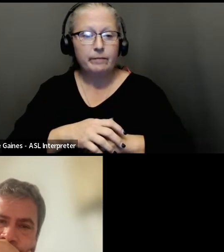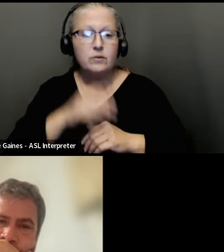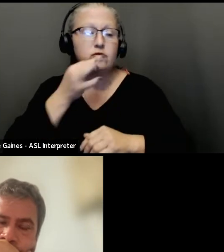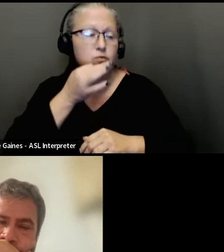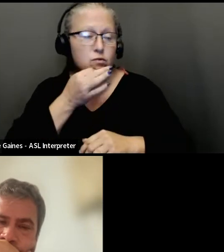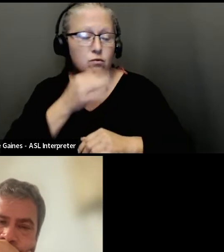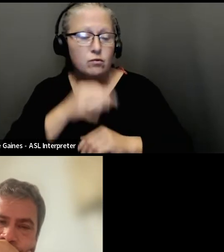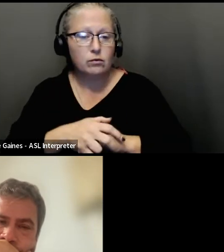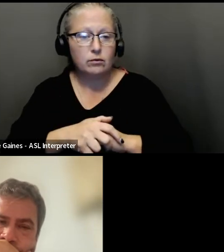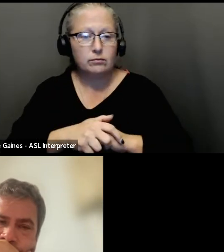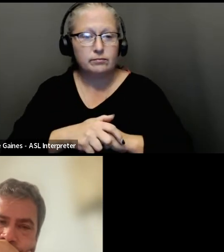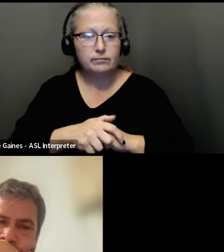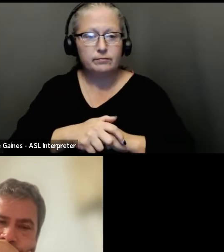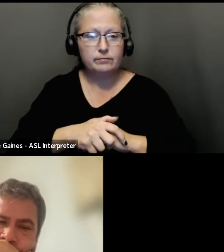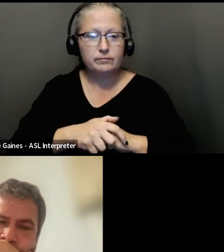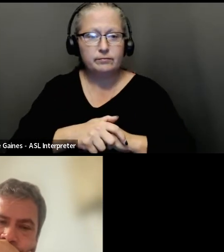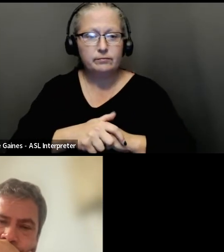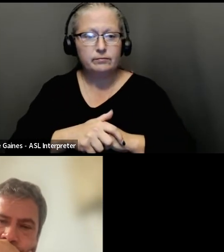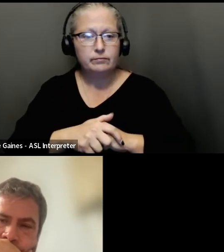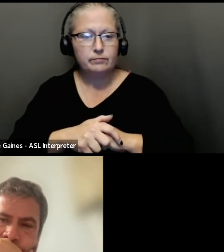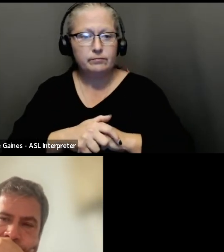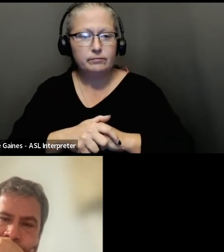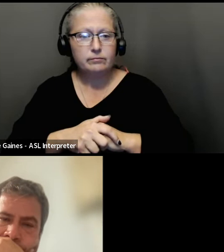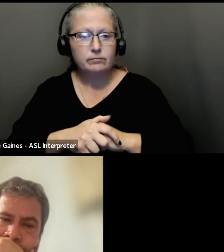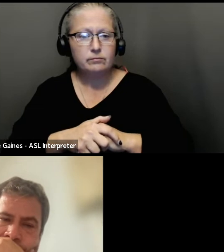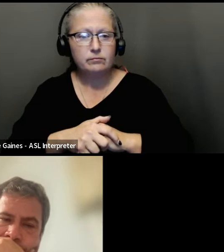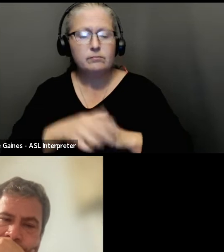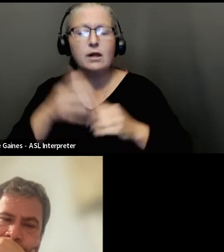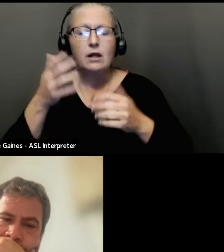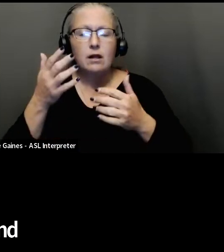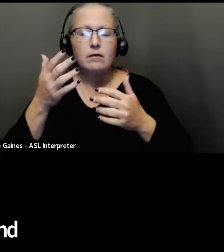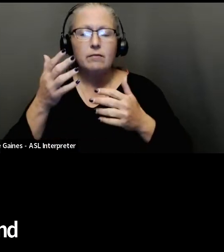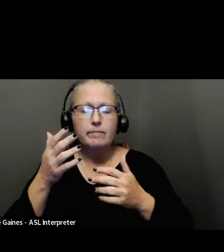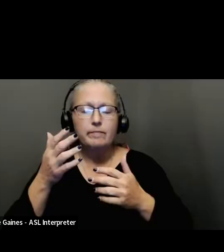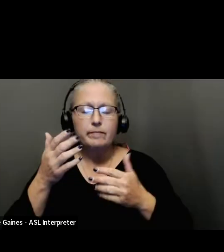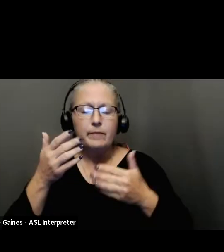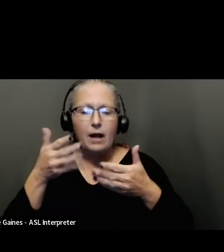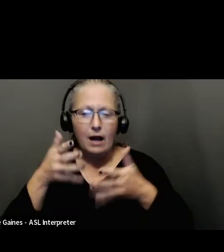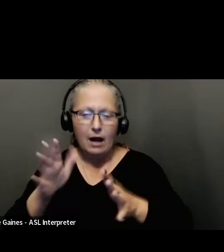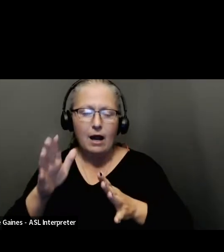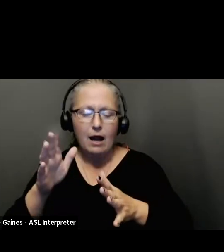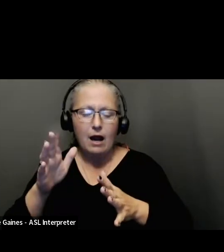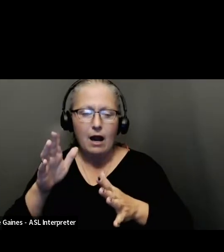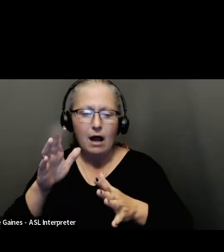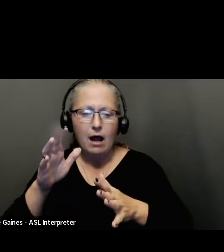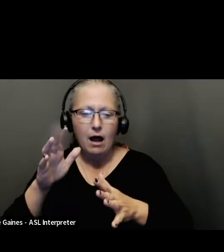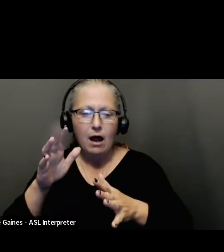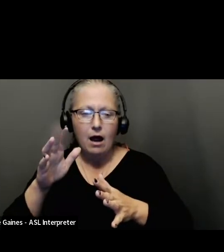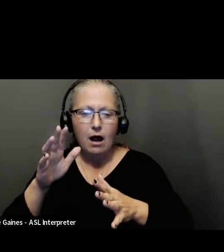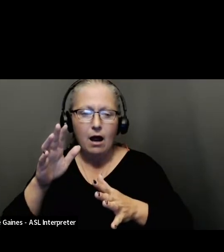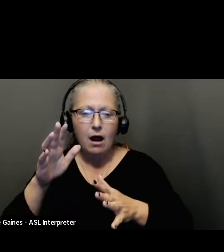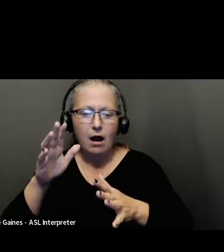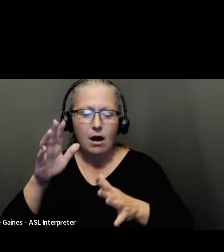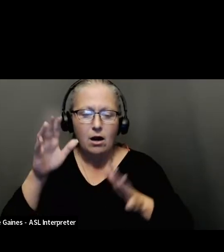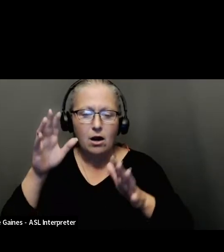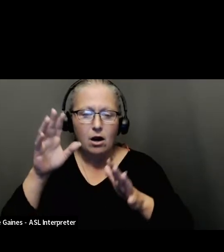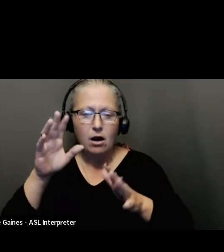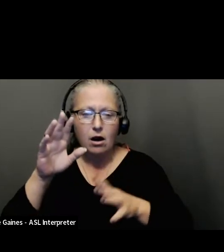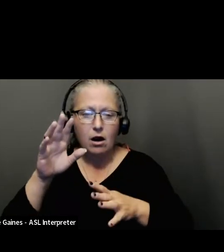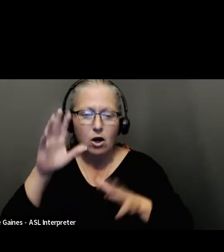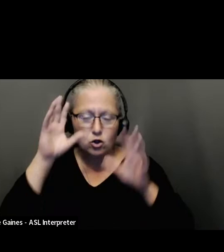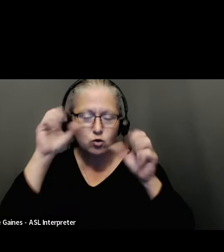soon. Yeah, we'll get, let's get Superintendent Booker on first, and then we